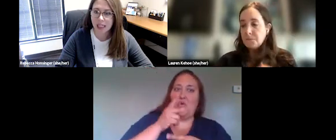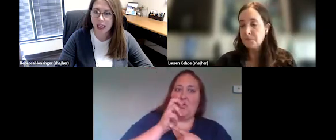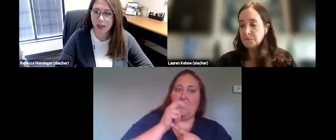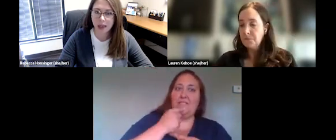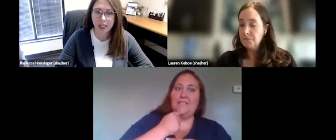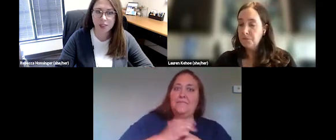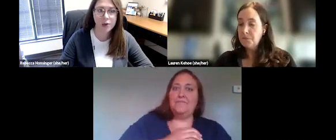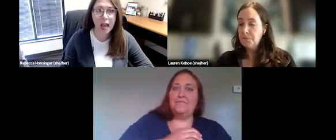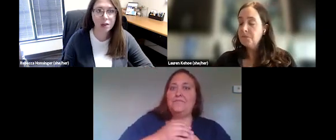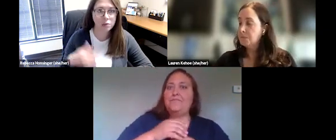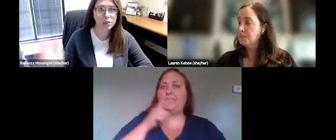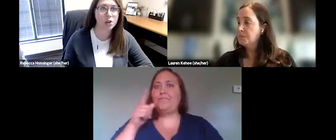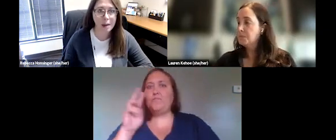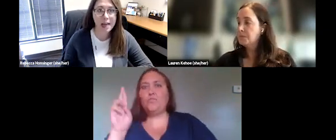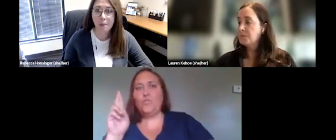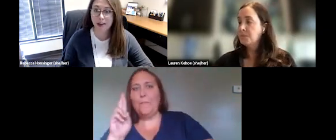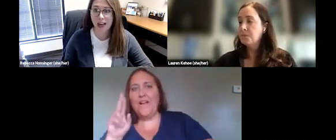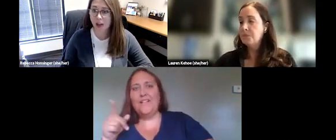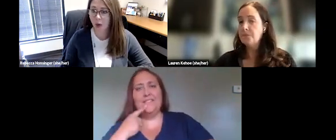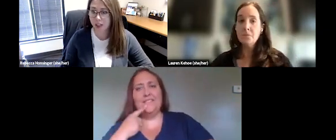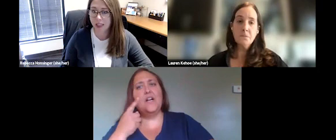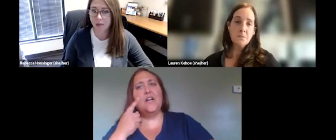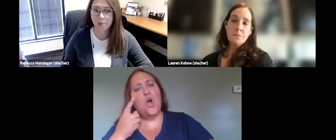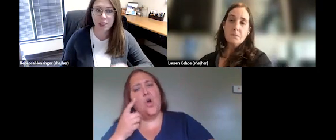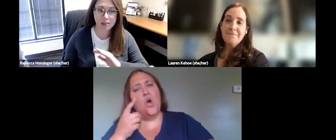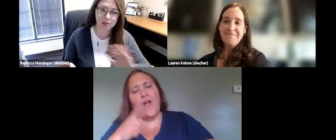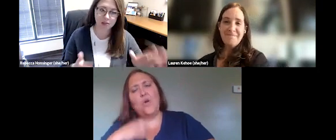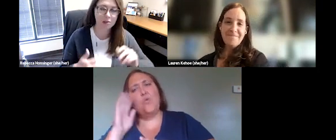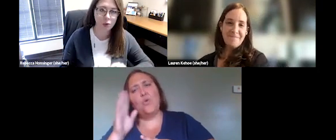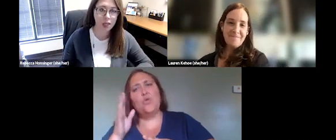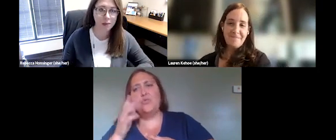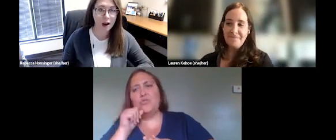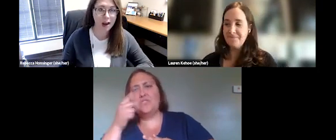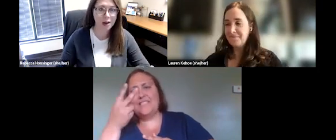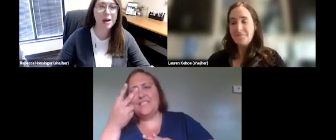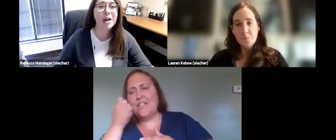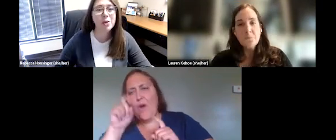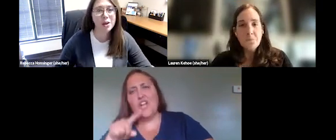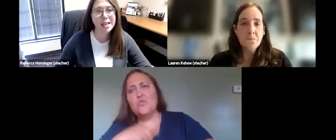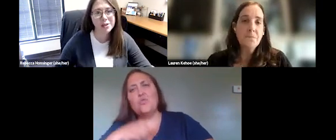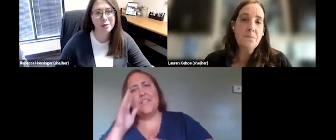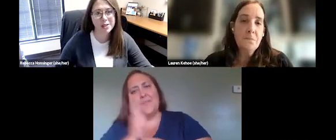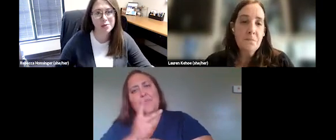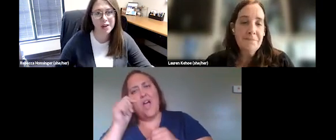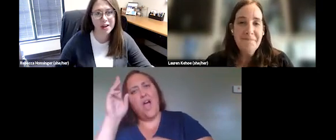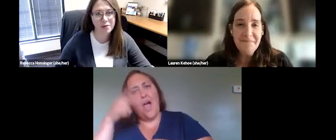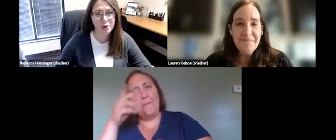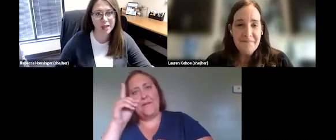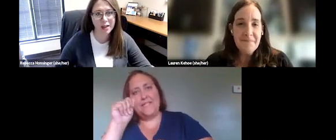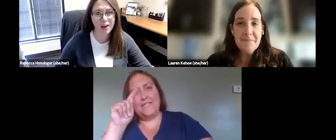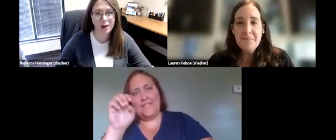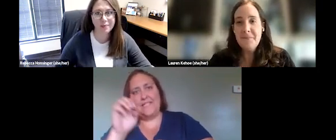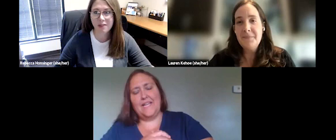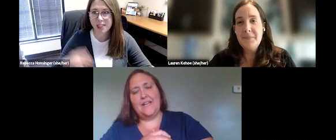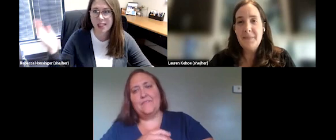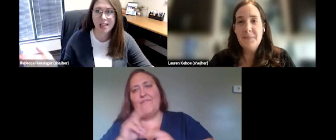questions that came in. So again, we'll start wrapping up, but if any other questions come in, please, we'll keep an eye on them. Lauren, thank you so much. This was very